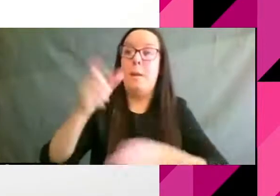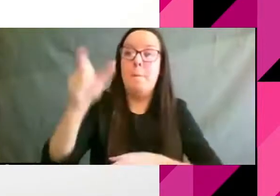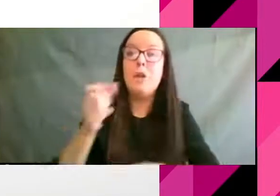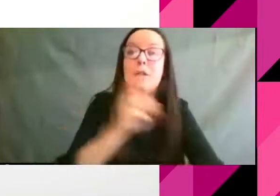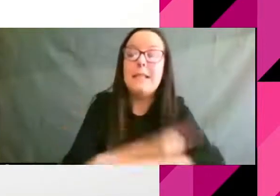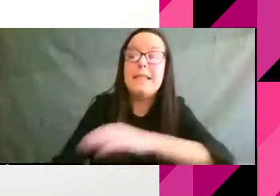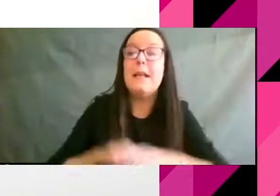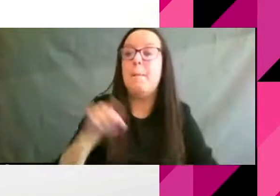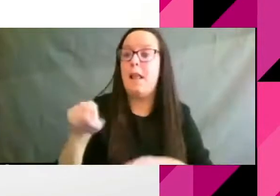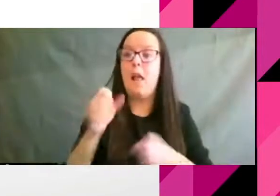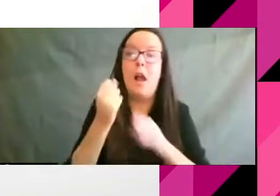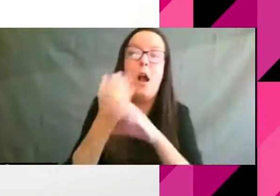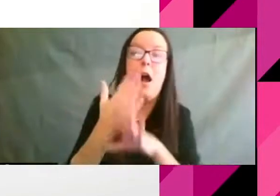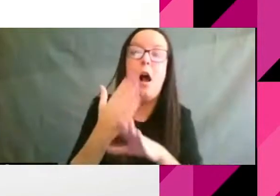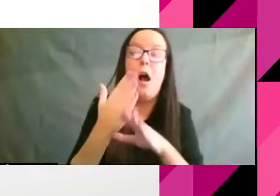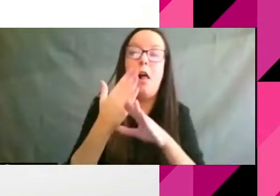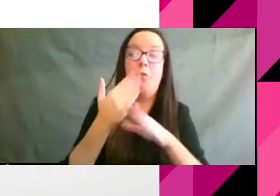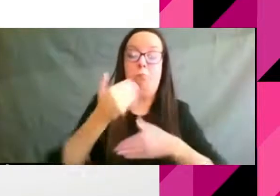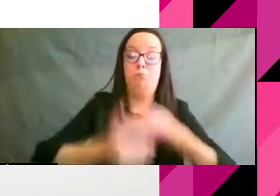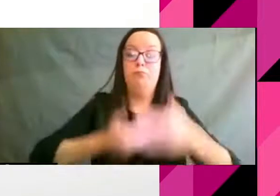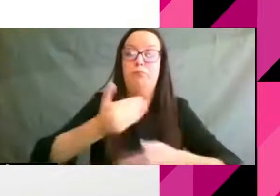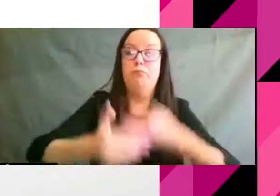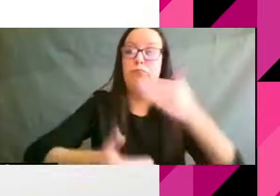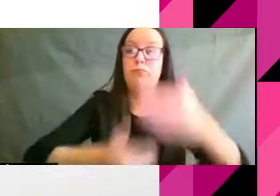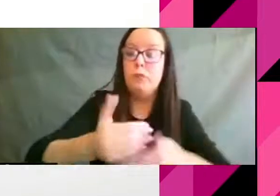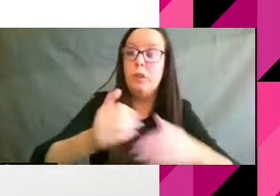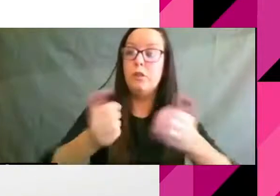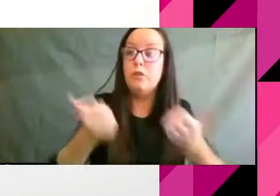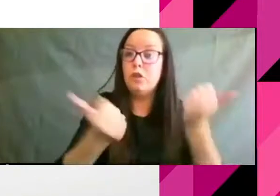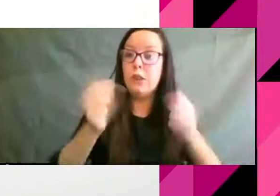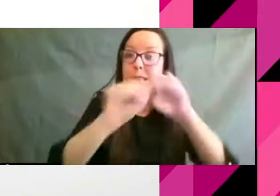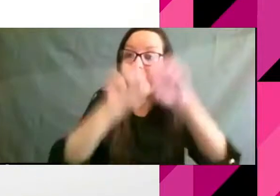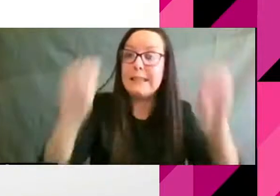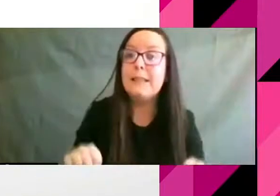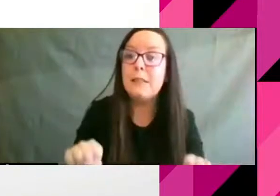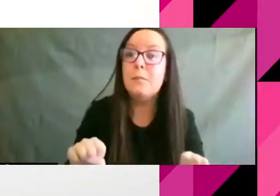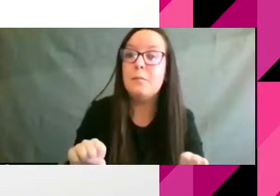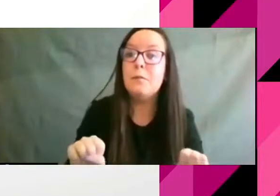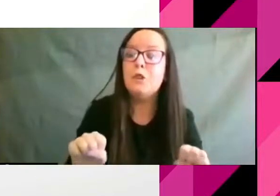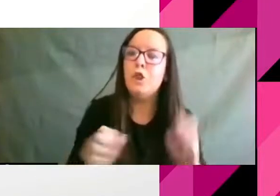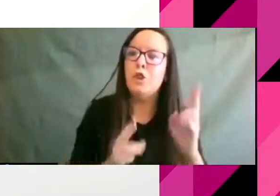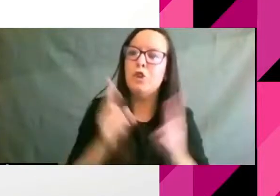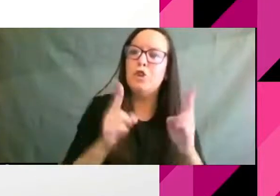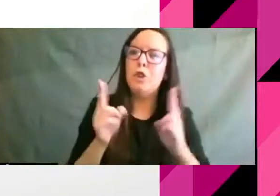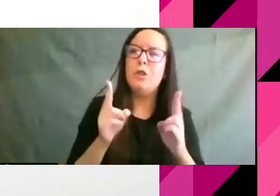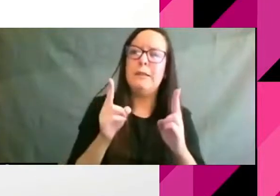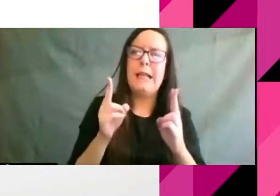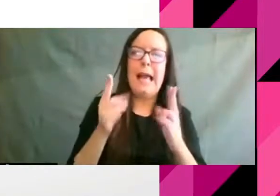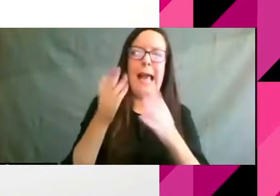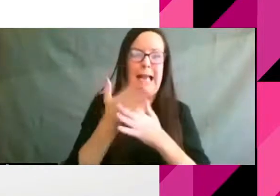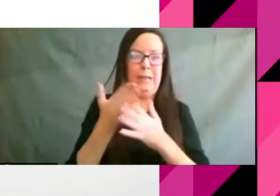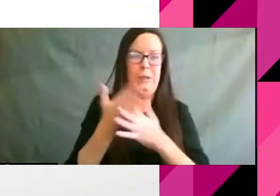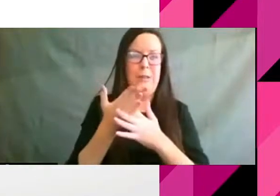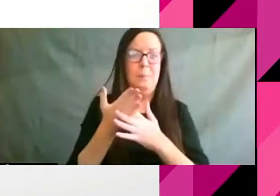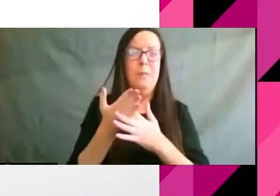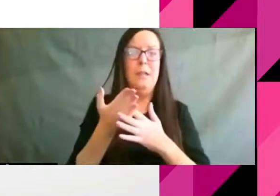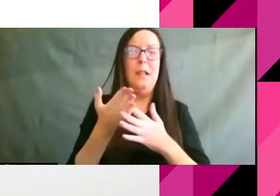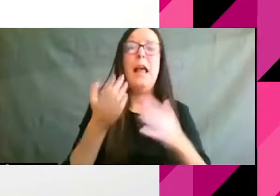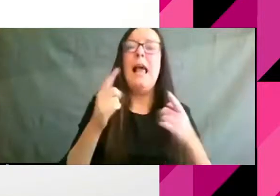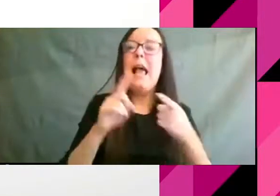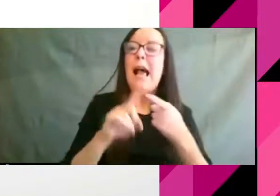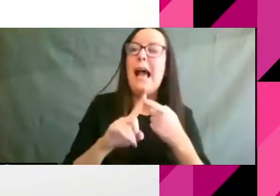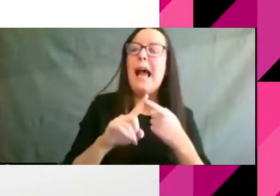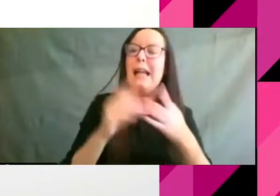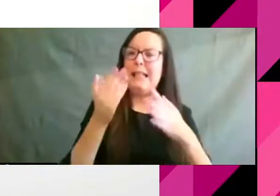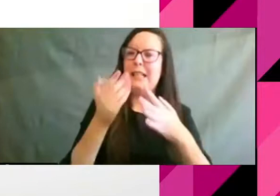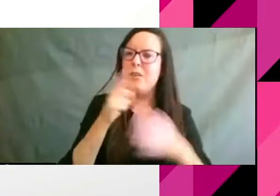all functions of the justice system should be equitable. And this is a basic element of the right to access to justice. We are